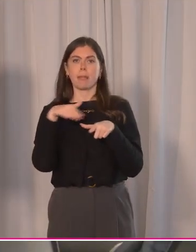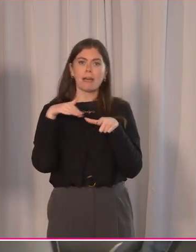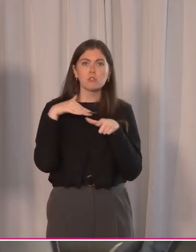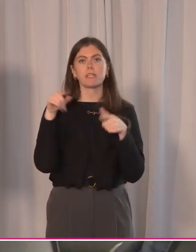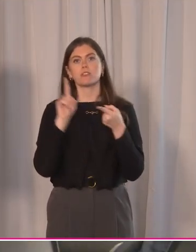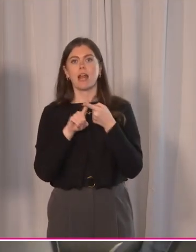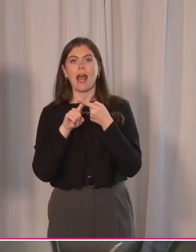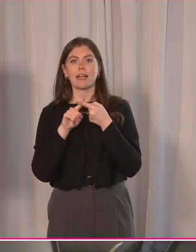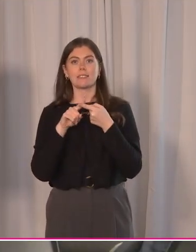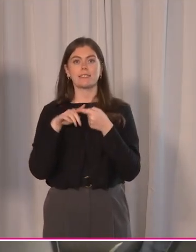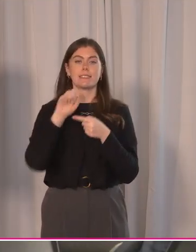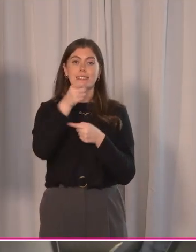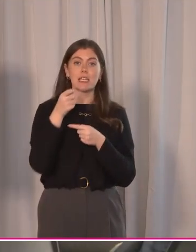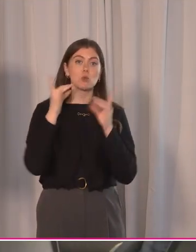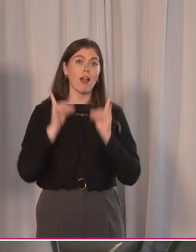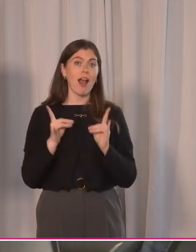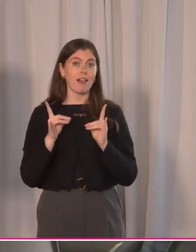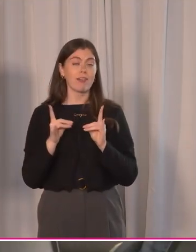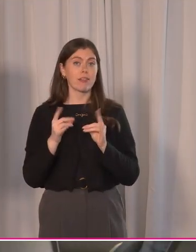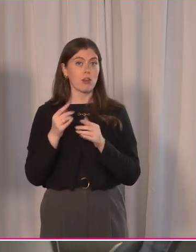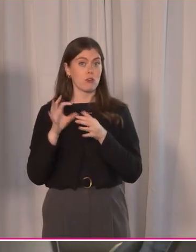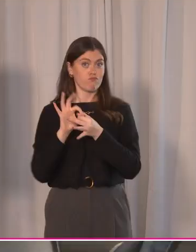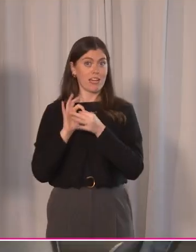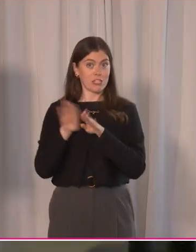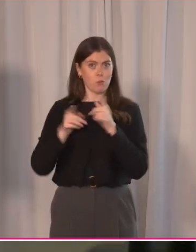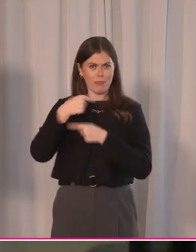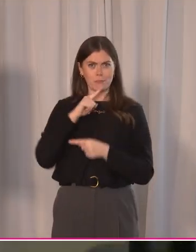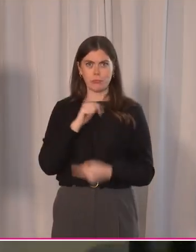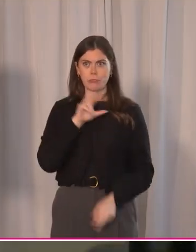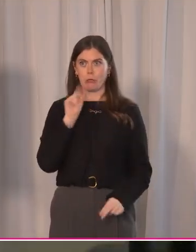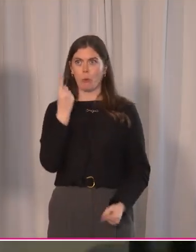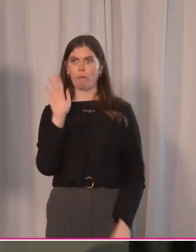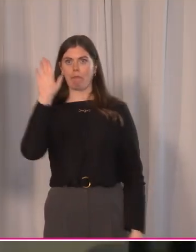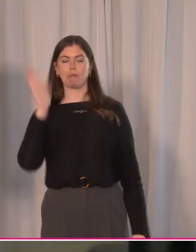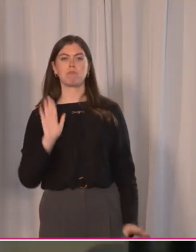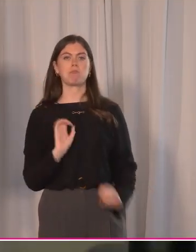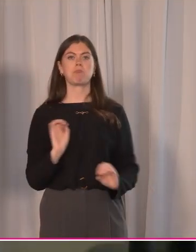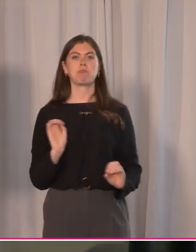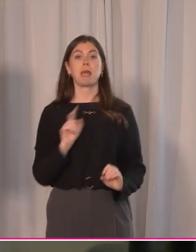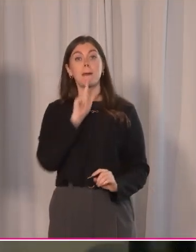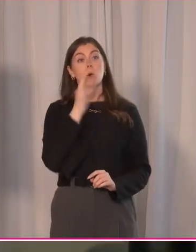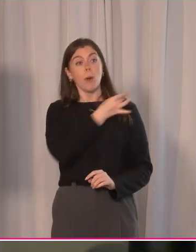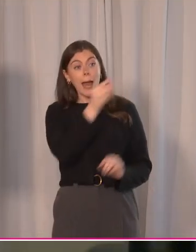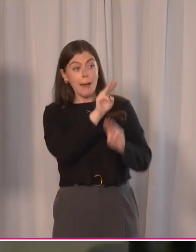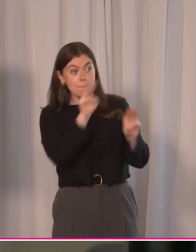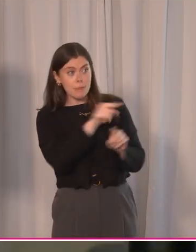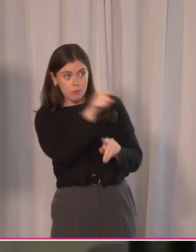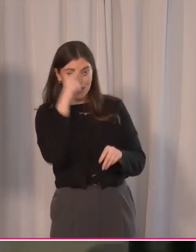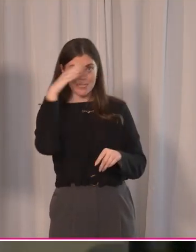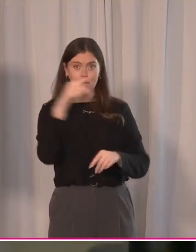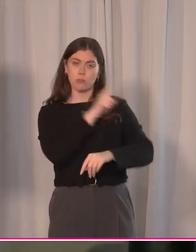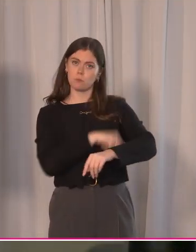sexual health history with us. Nobody put their hand up, yet we asked people with intellectual disabilities to